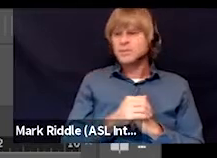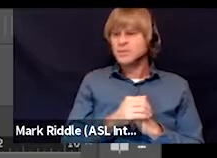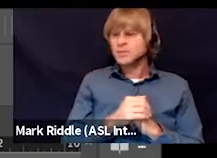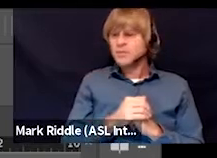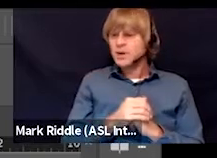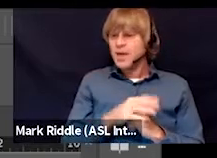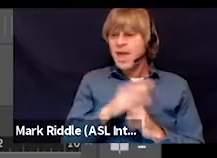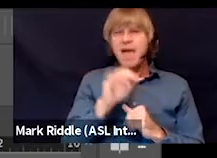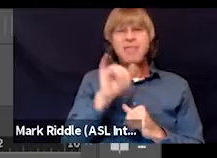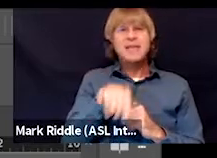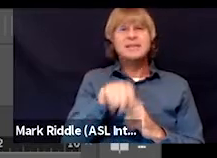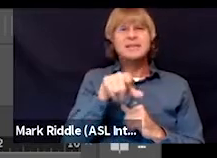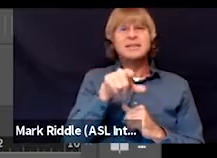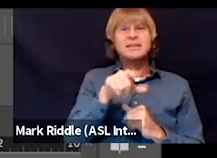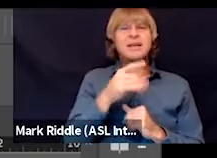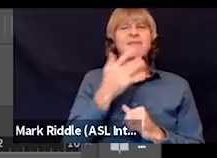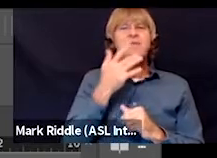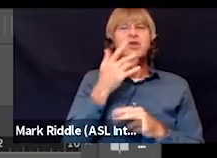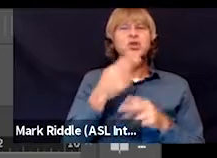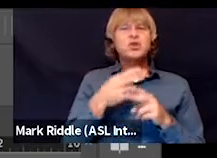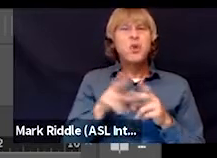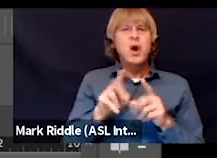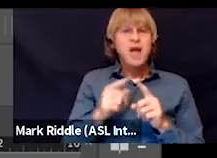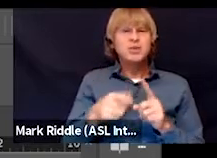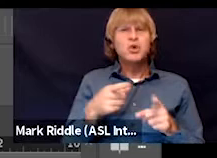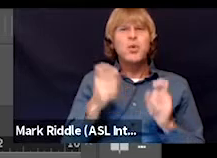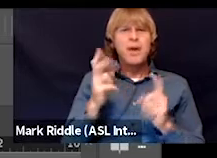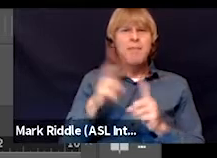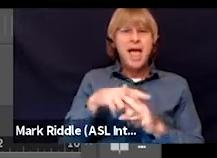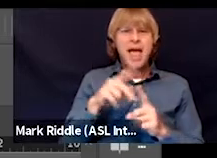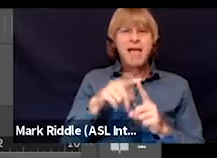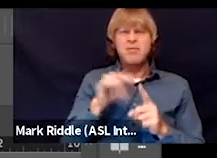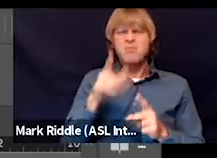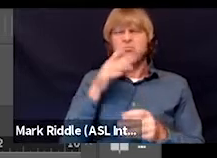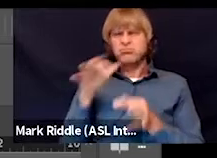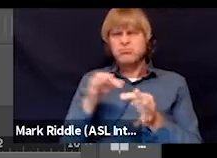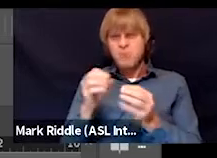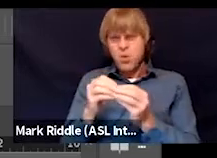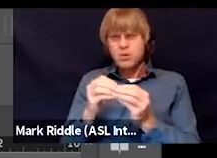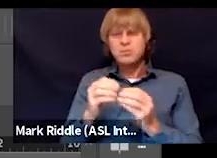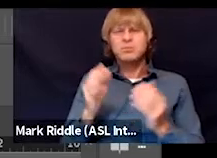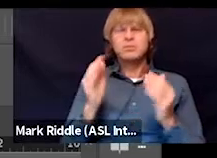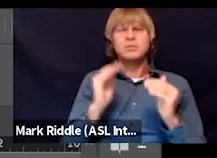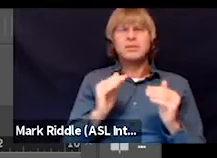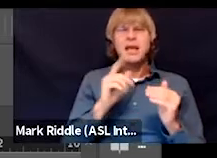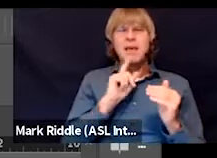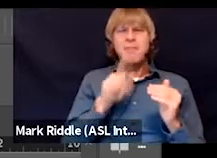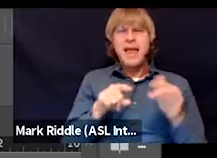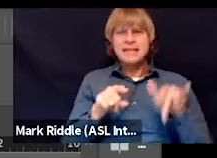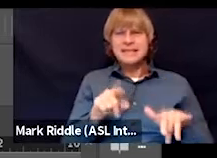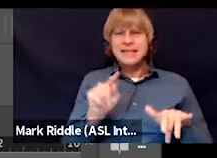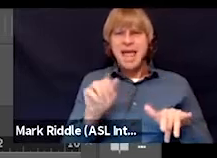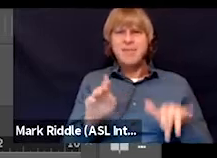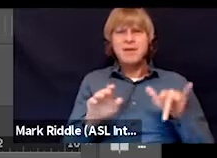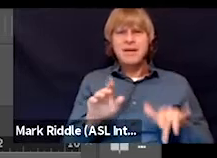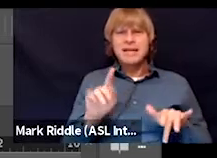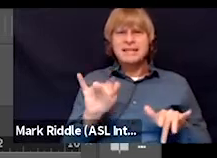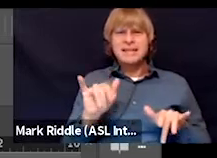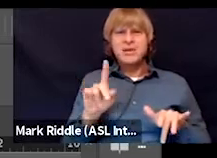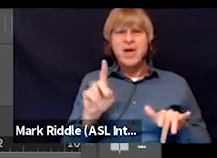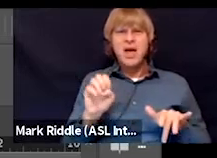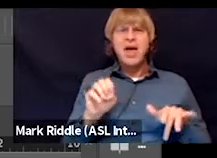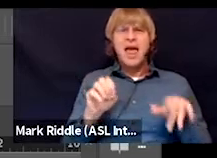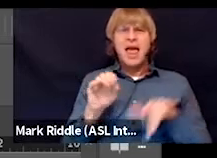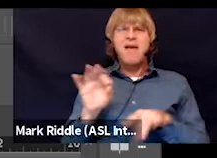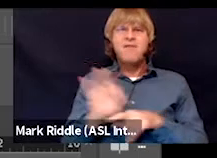And here's some favorite shortcuts: quick apply, which we'll talk about, command tab, command tilde, and